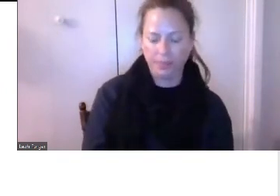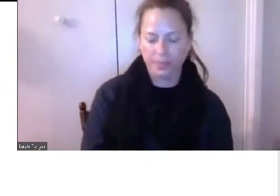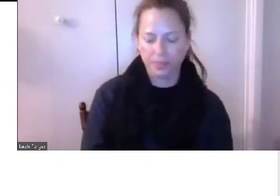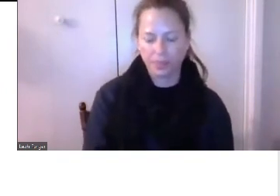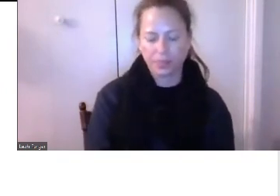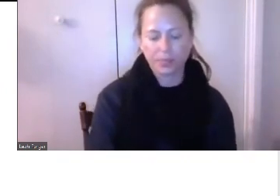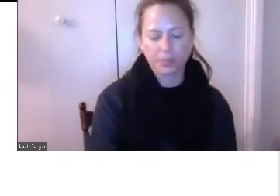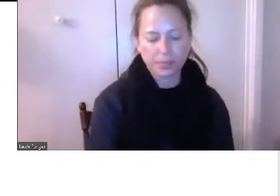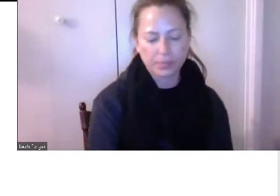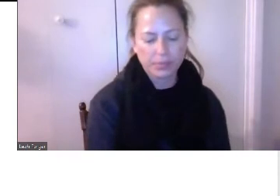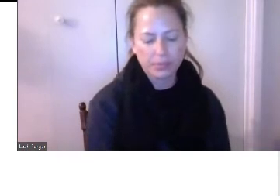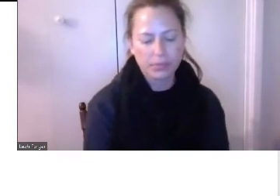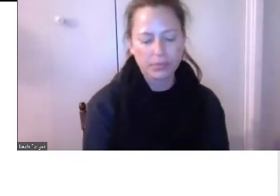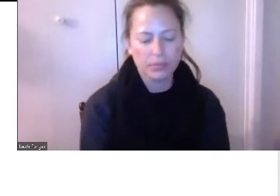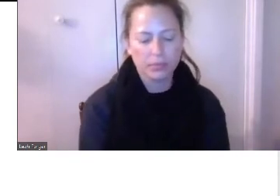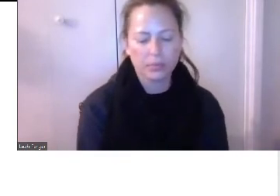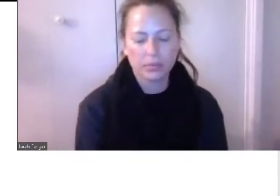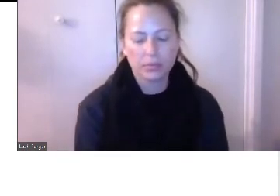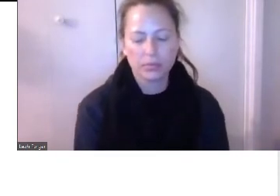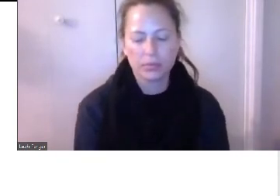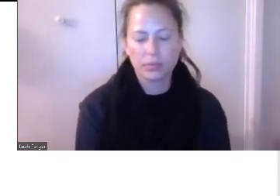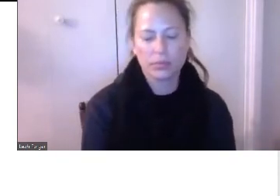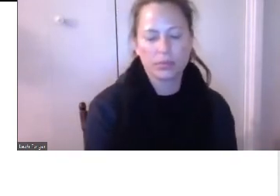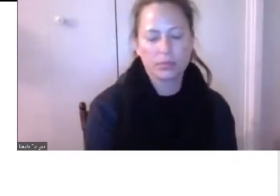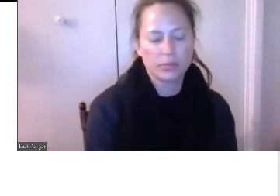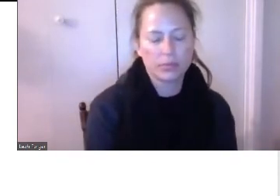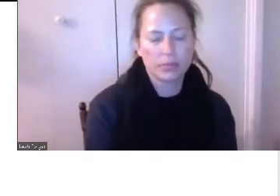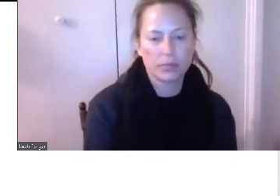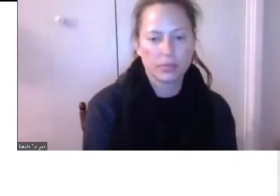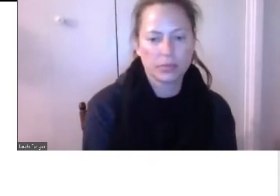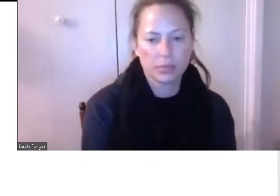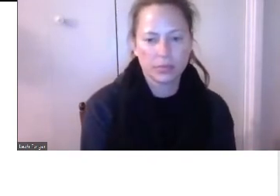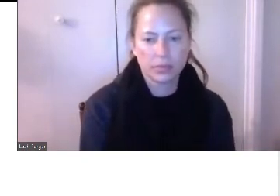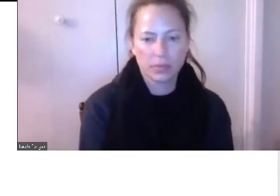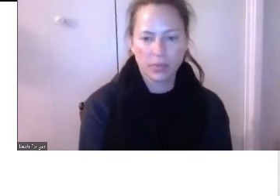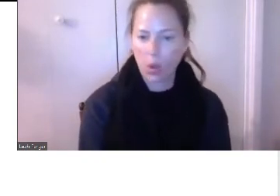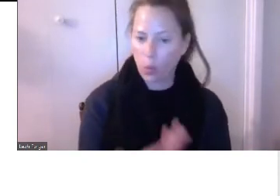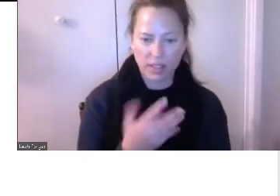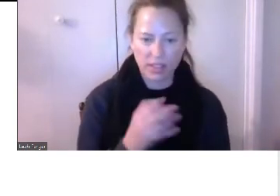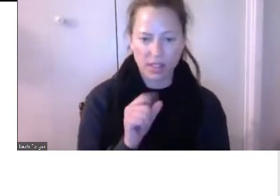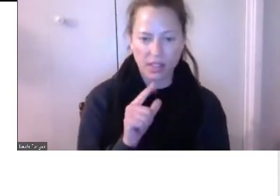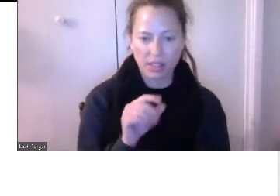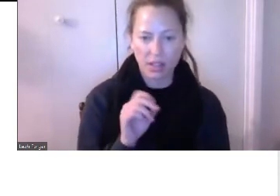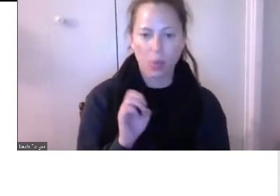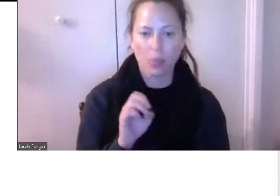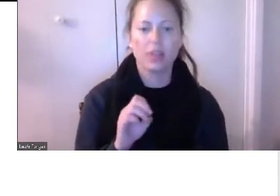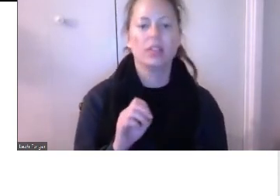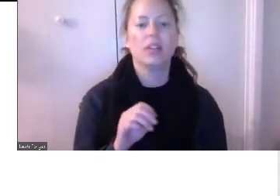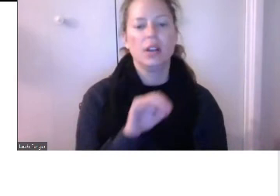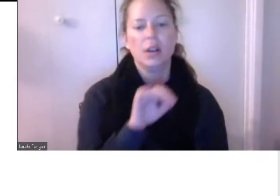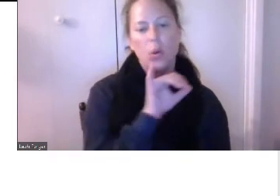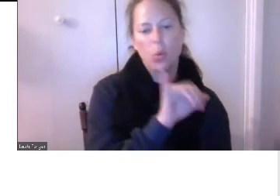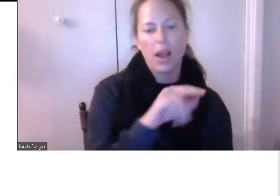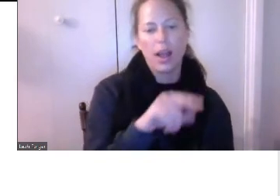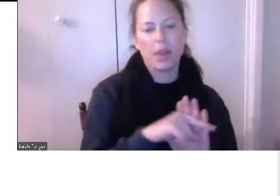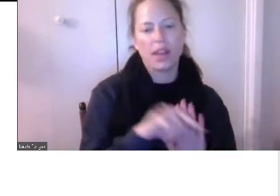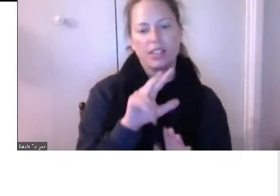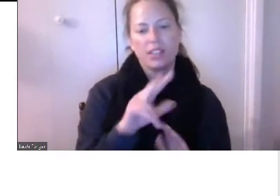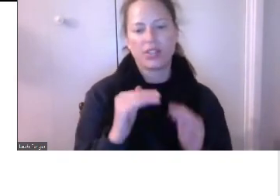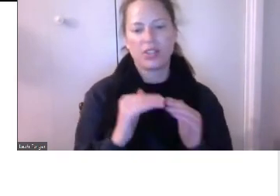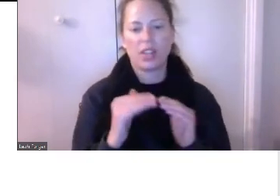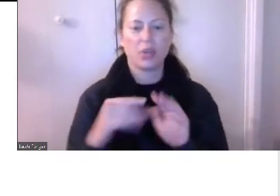us. So y minus 3 equals, what's our slope? Negative 4.